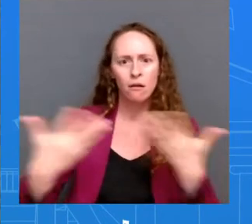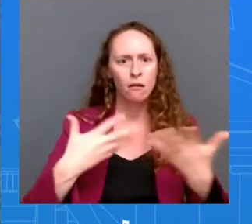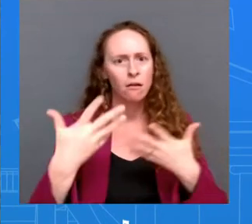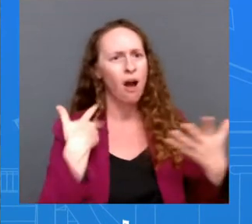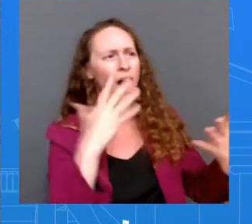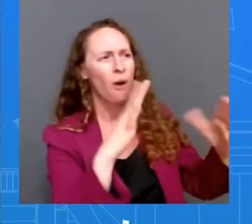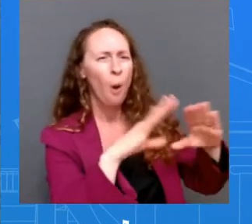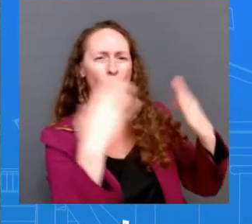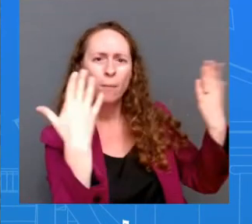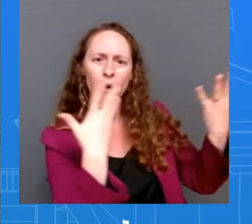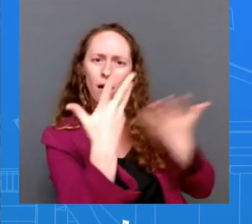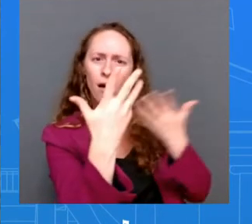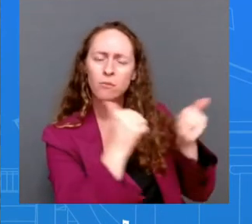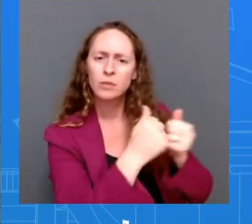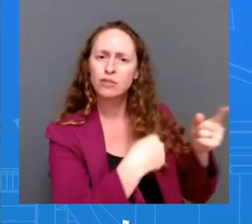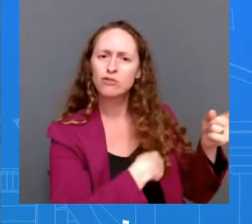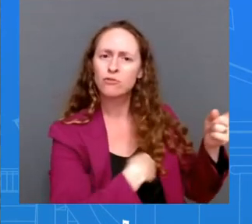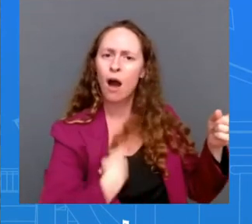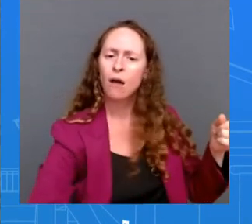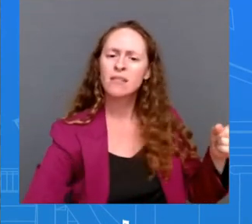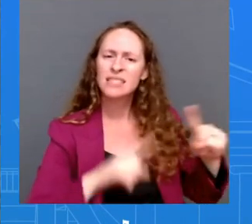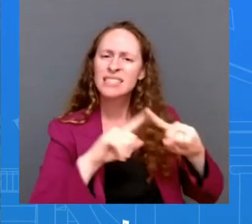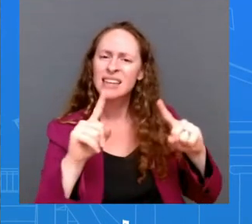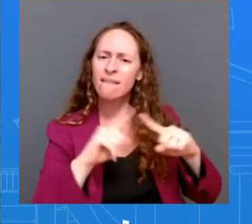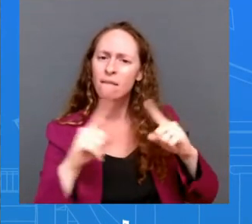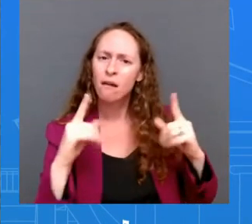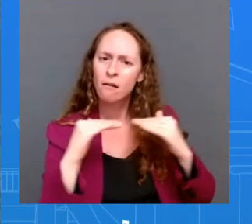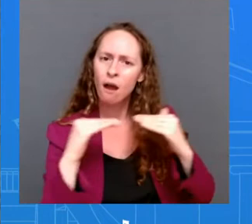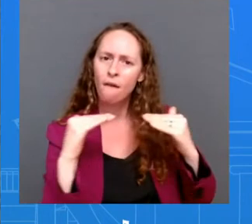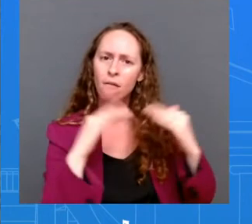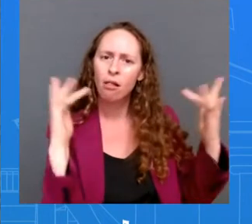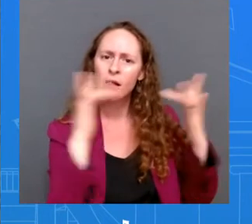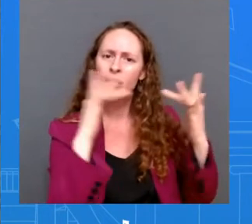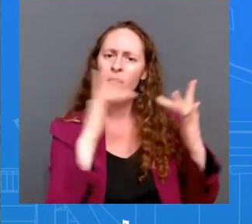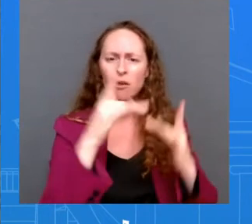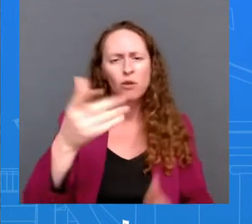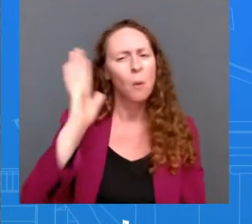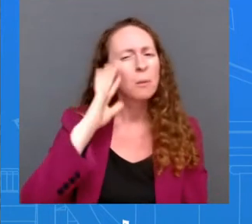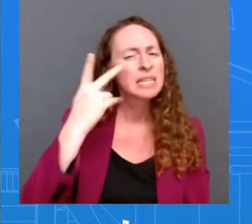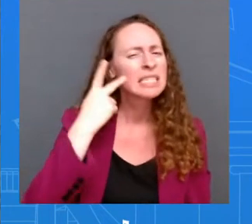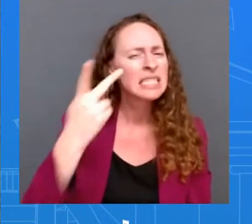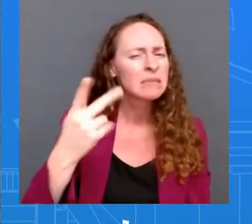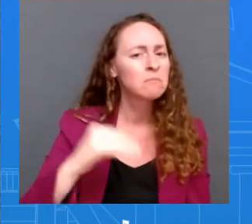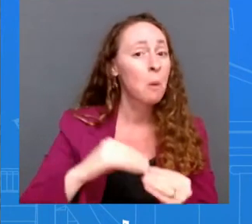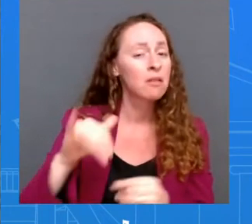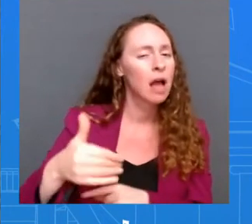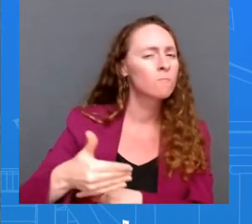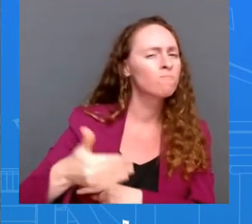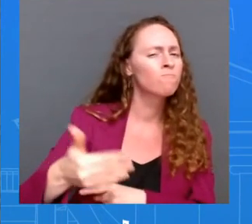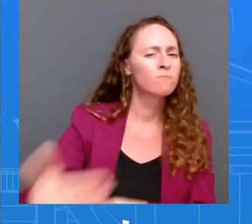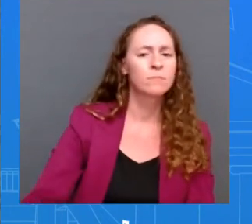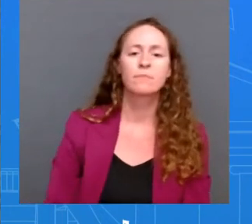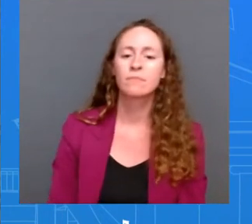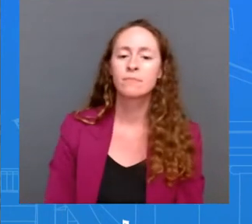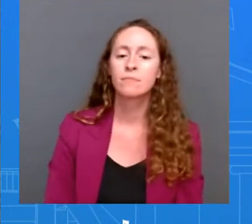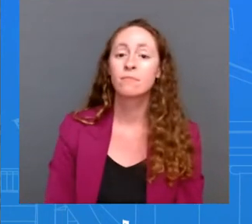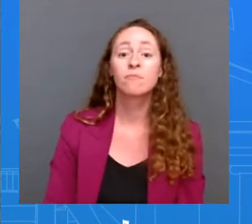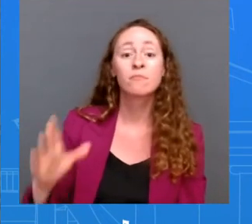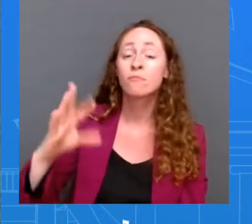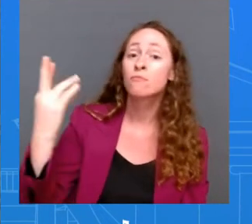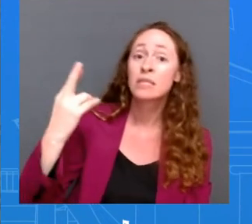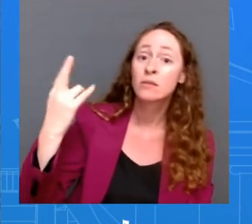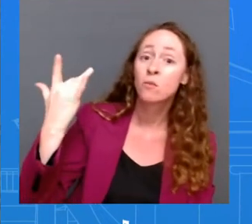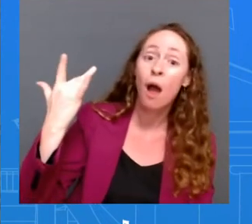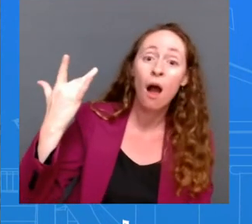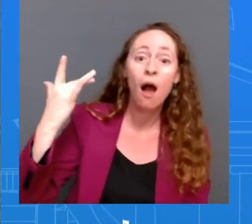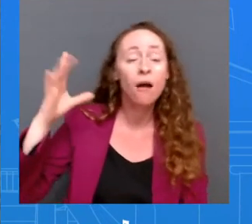really important. And that's one of the reasons why President Biden made that call a week or so ago, was to make sure, and you saw it in Karine's readout, to